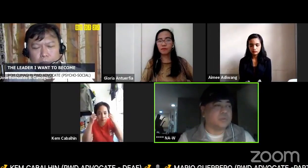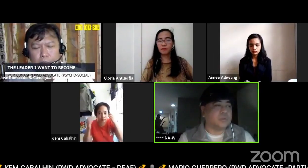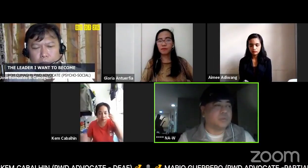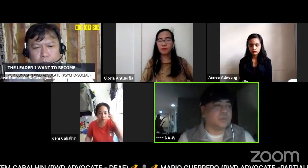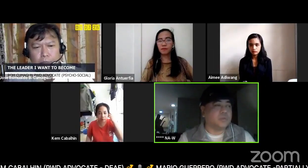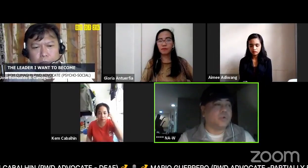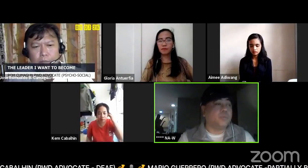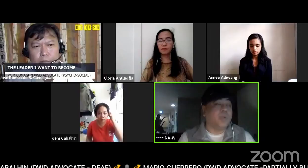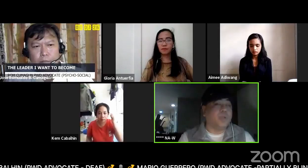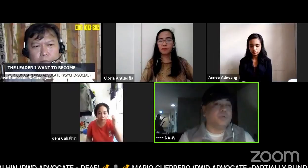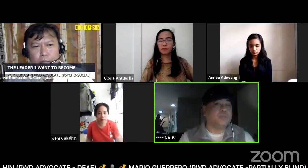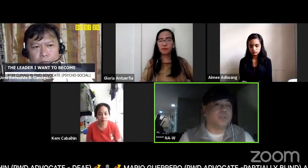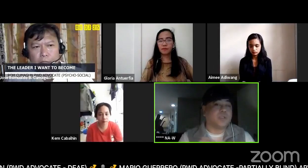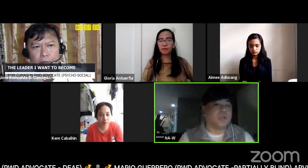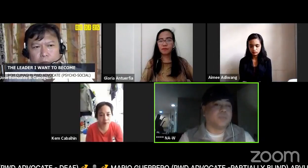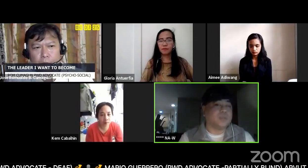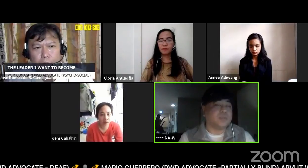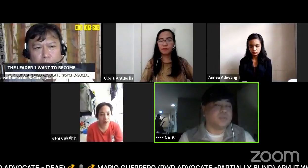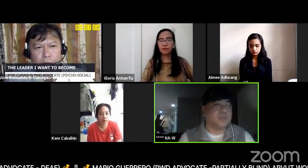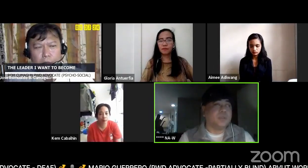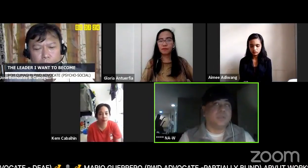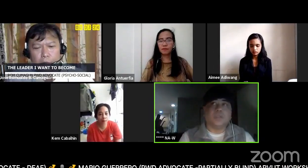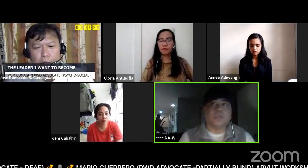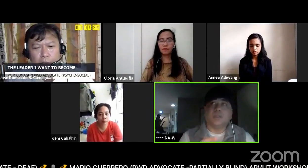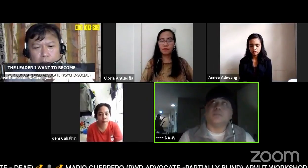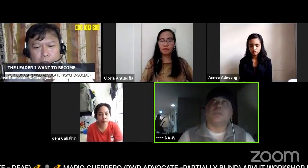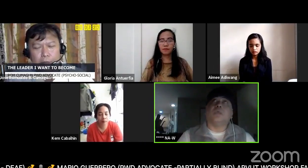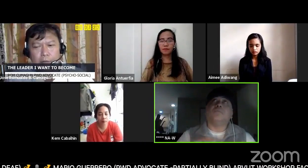person, doble yung matatanggap niya.